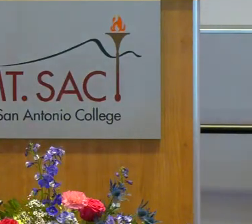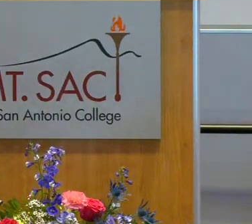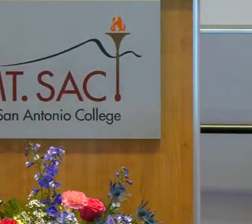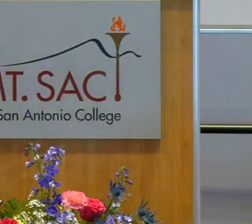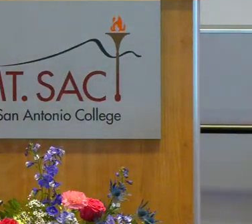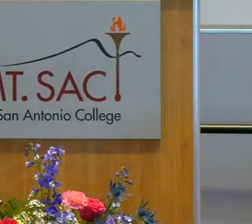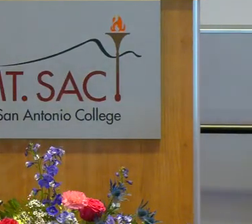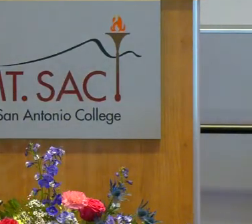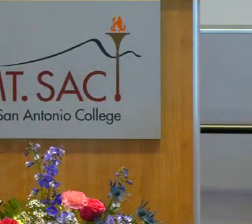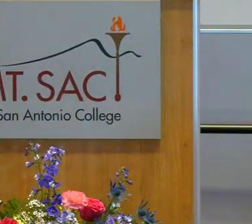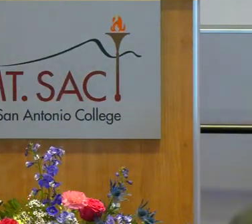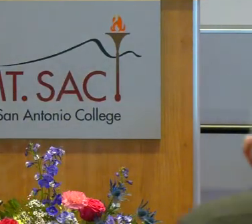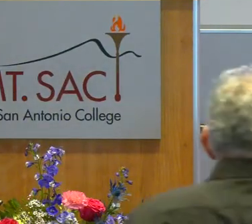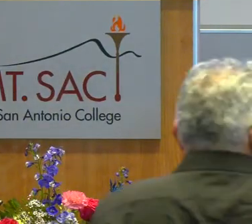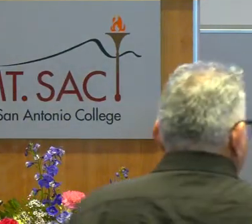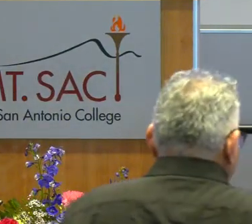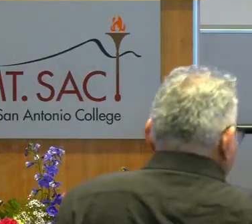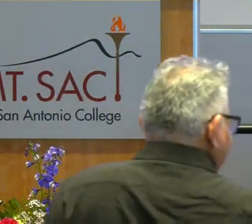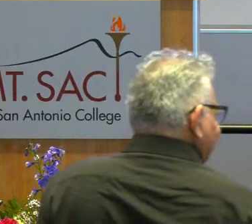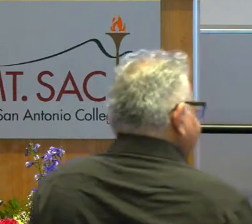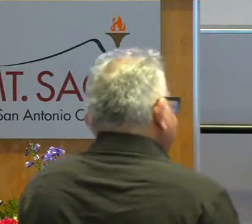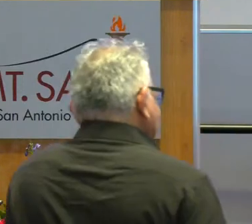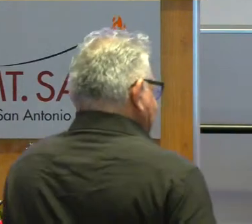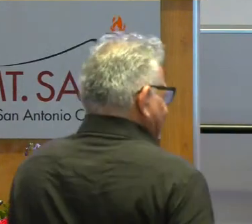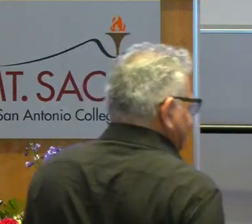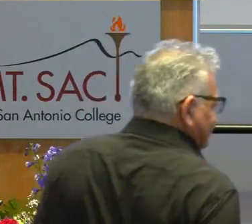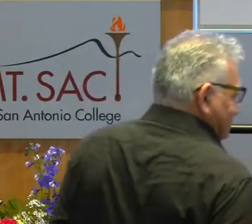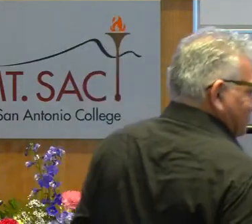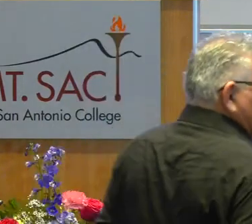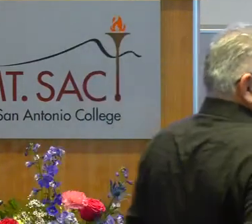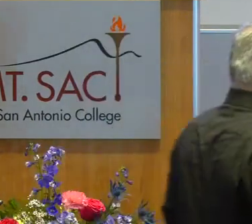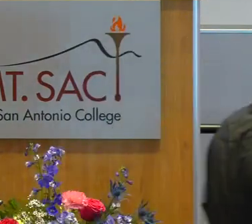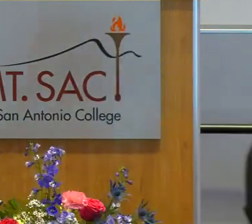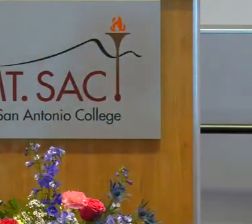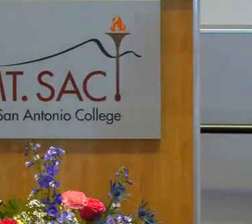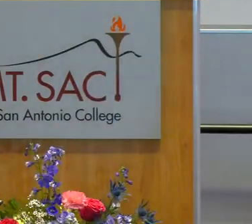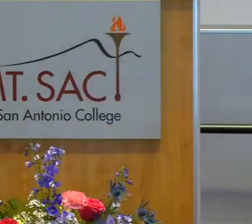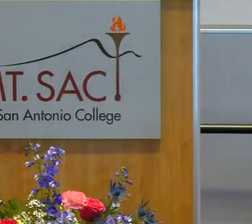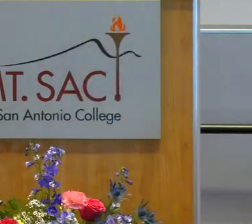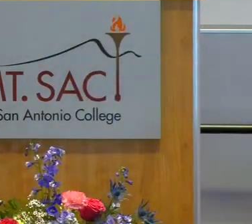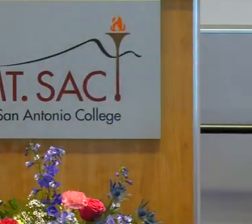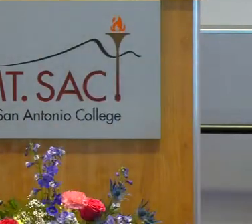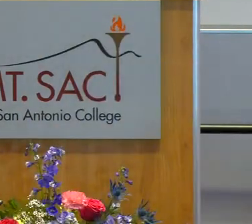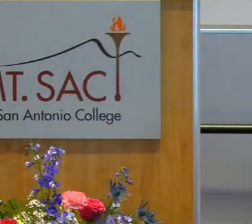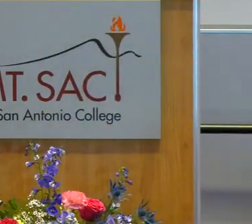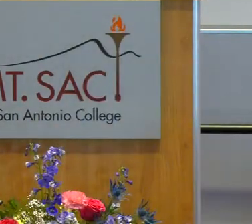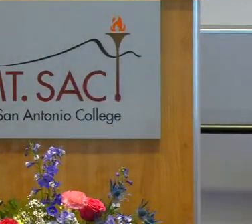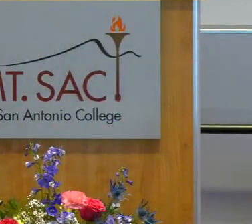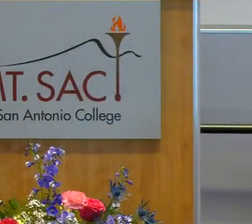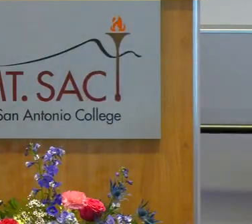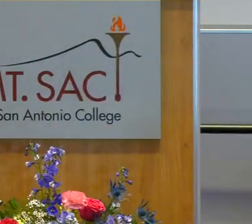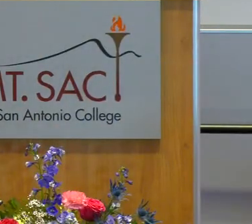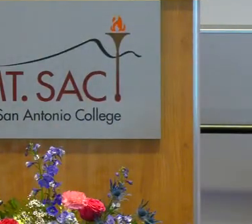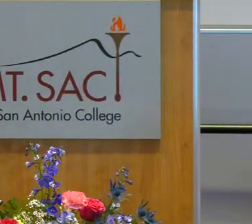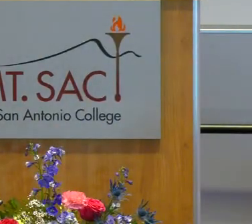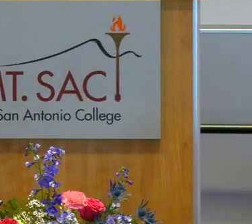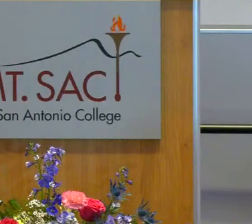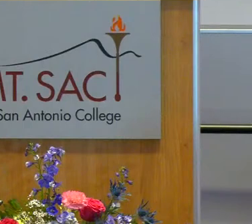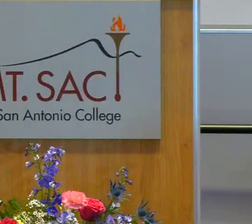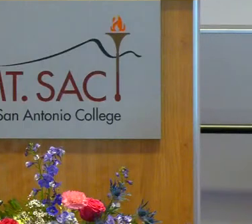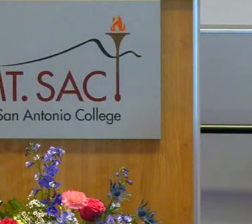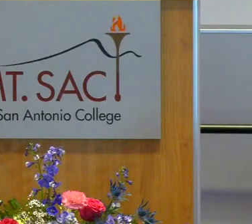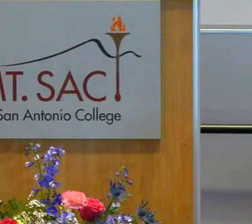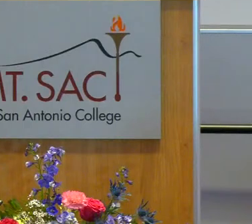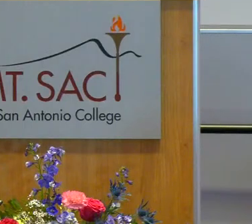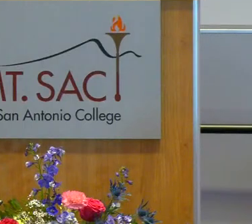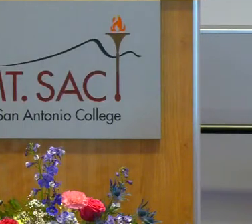AS officers about 20 years ago, and it's grown every year, so it's very exciting. We are honoring our phenomenal